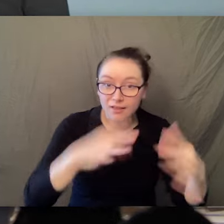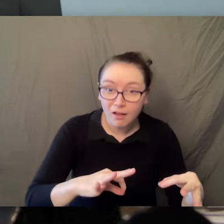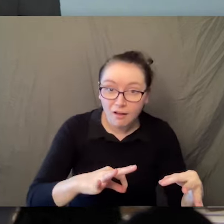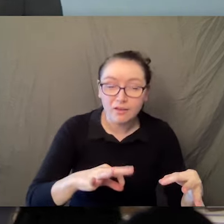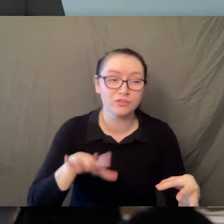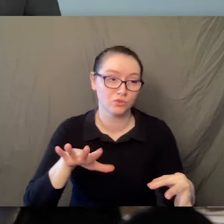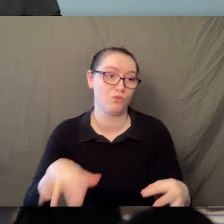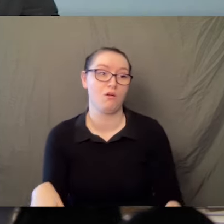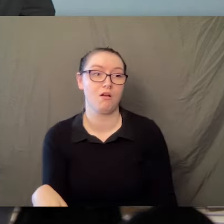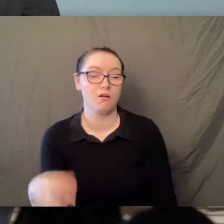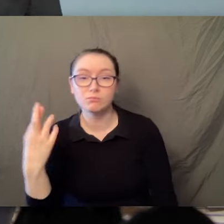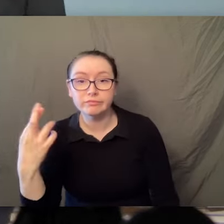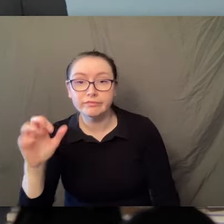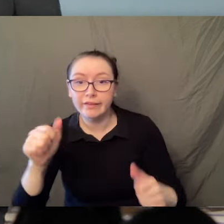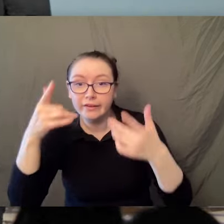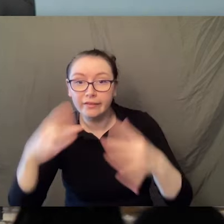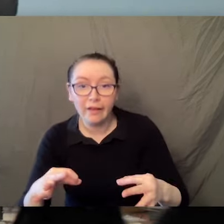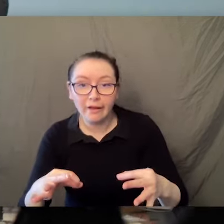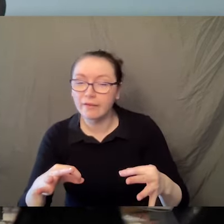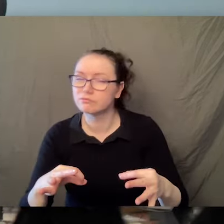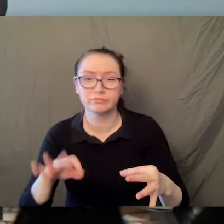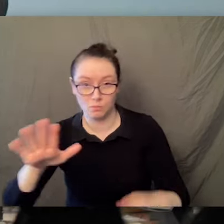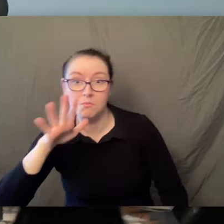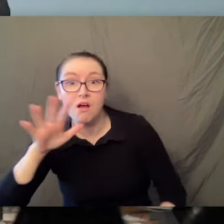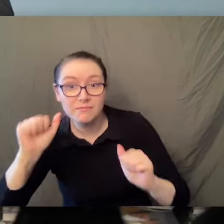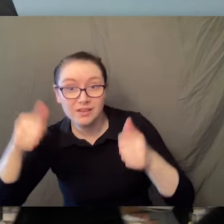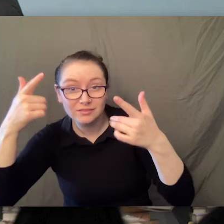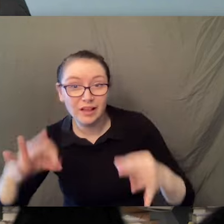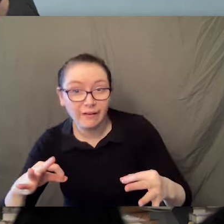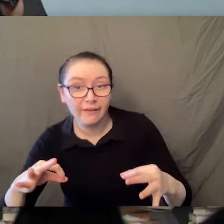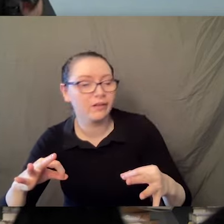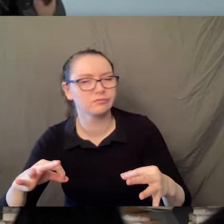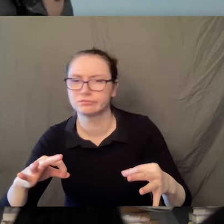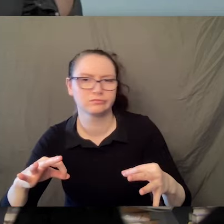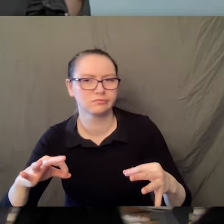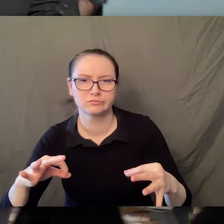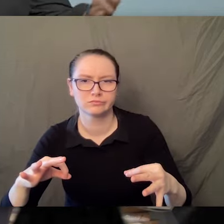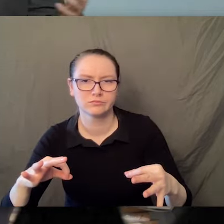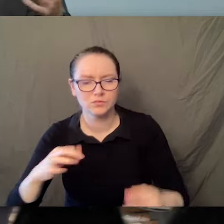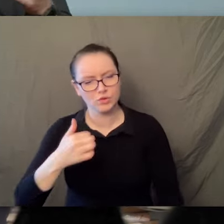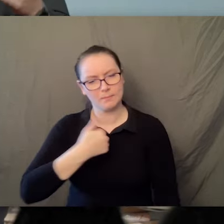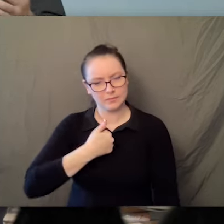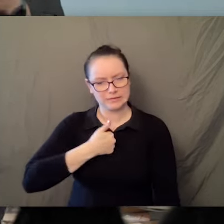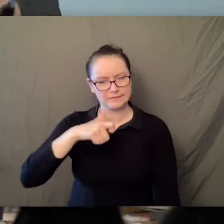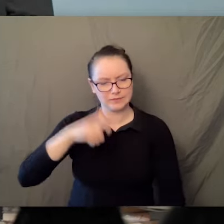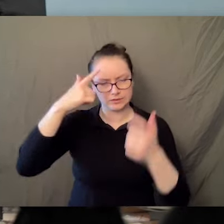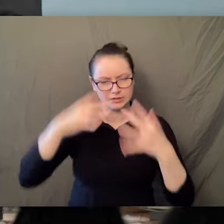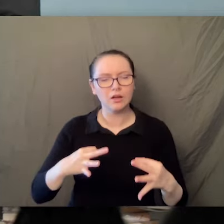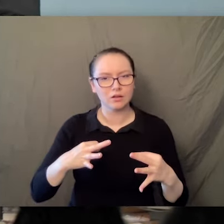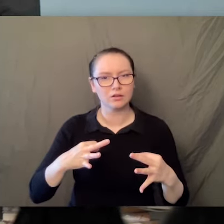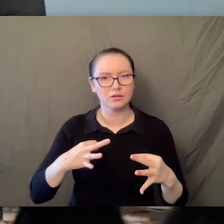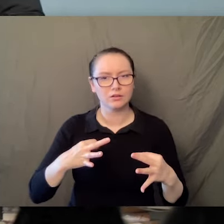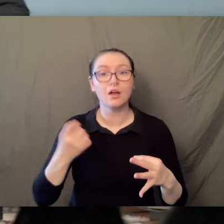partner can't decide, your mama can't decide, only you, which is great news. Because you see, imagination is also not